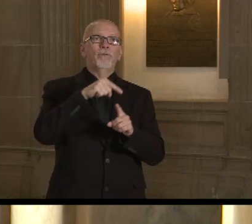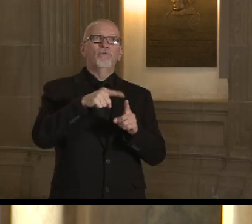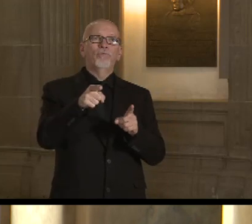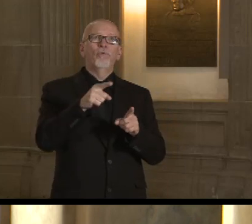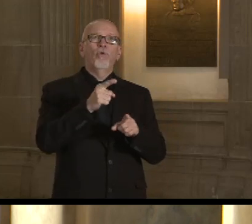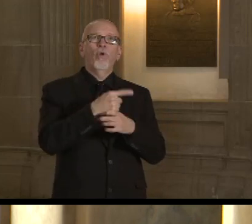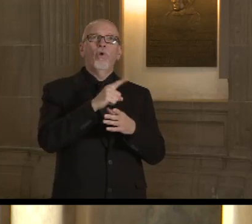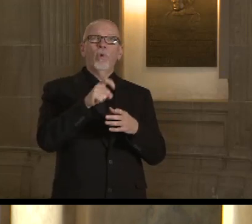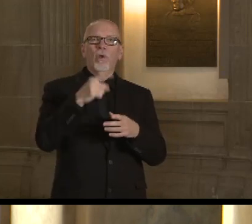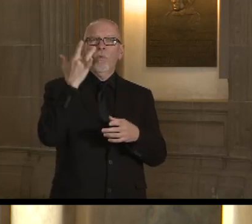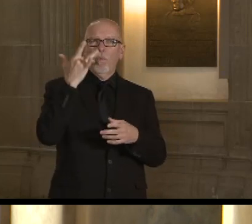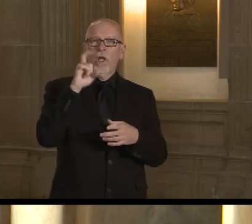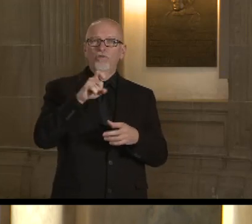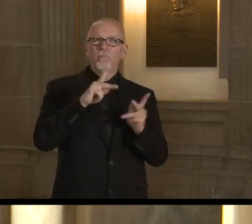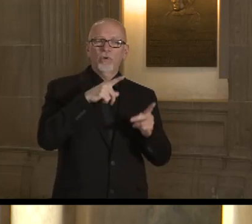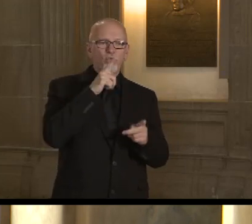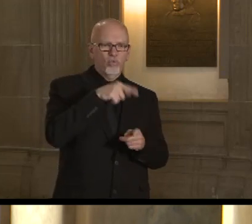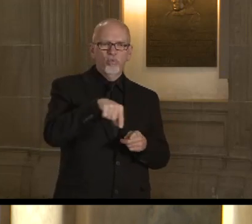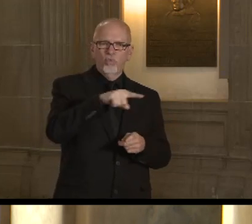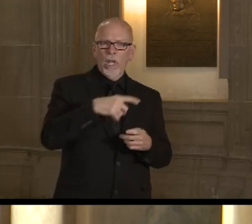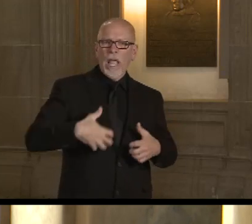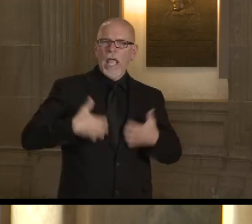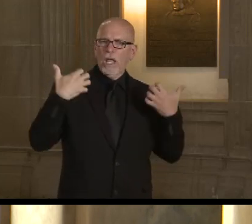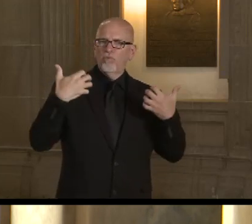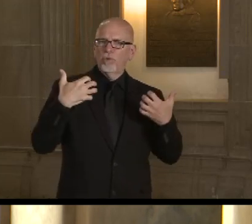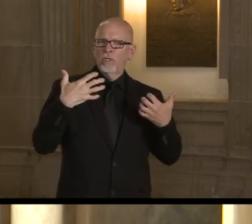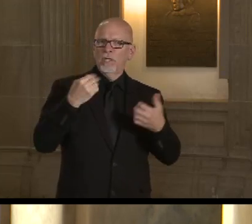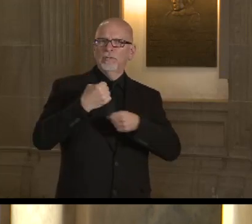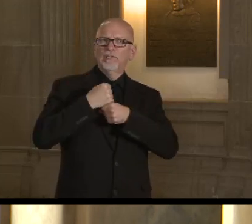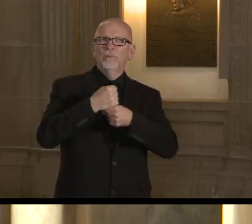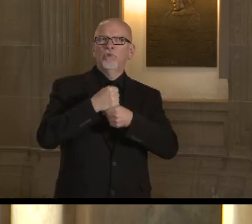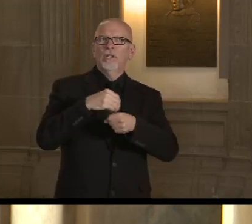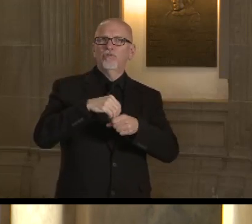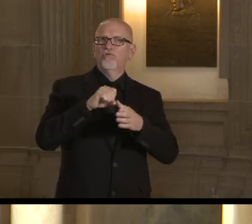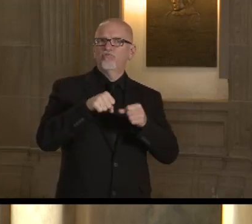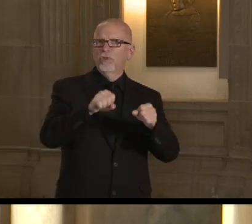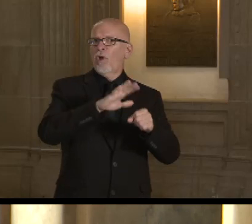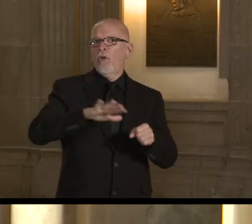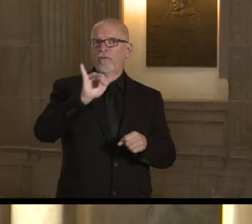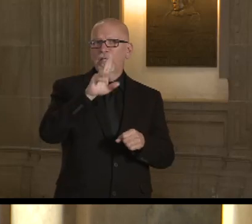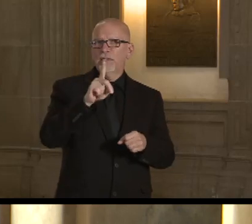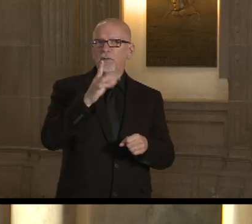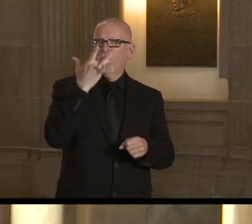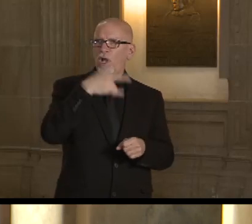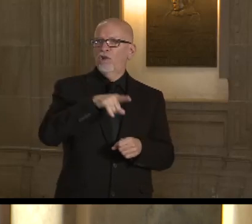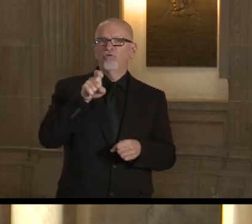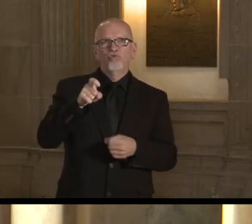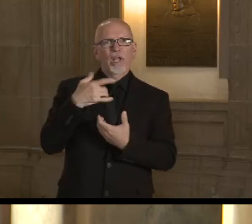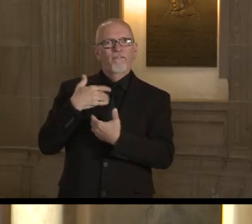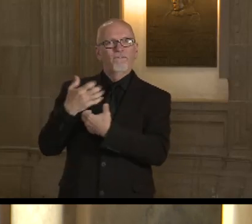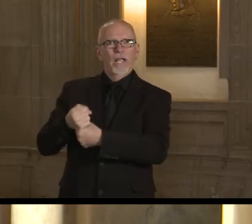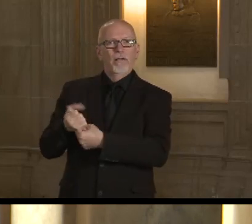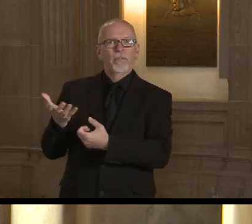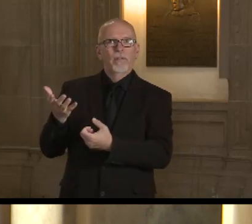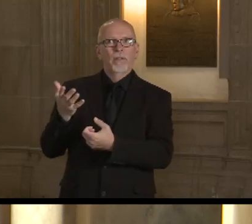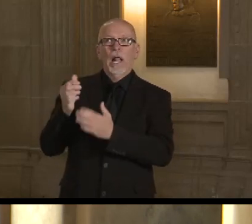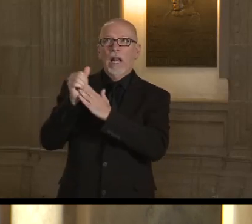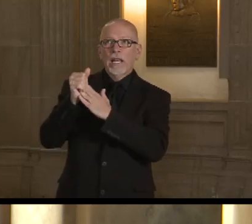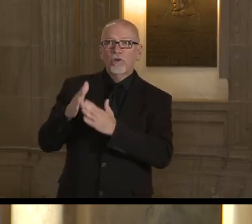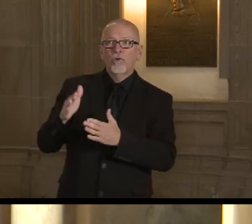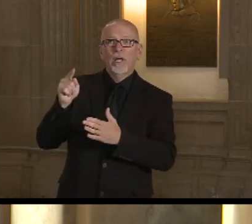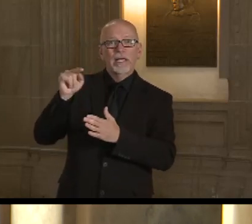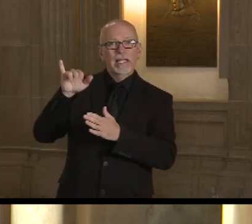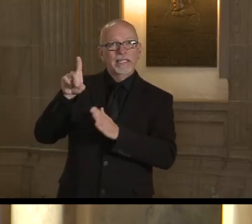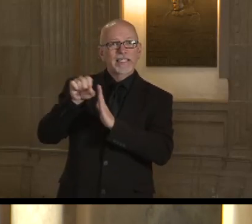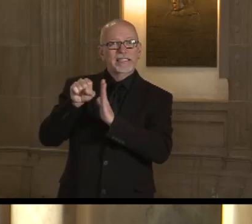why should the folks who are justifiably angry and demonstrating in the streets all across Indiana have any faith that leaders at the